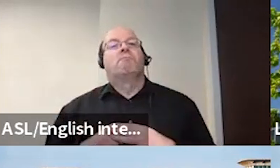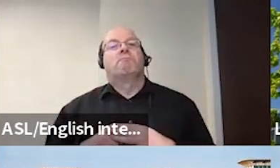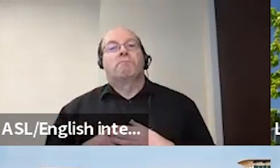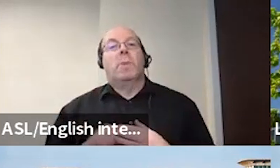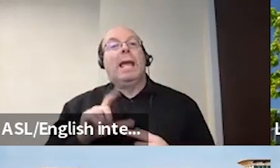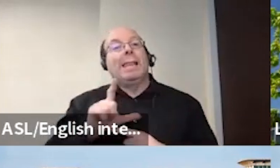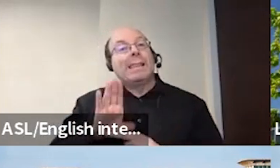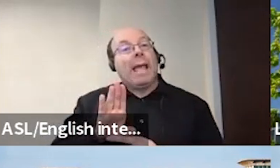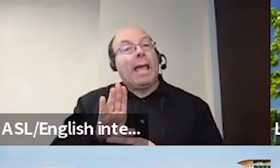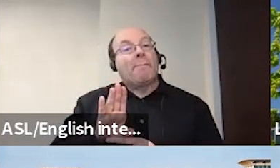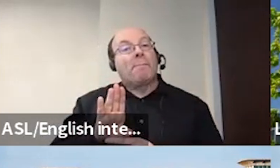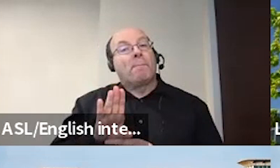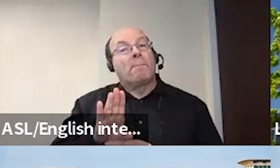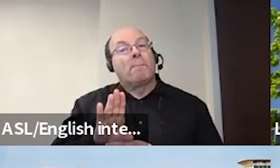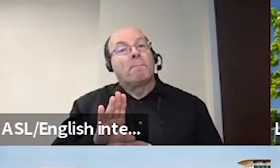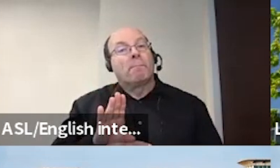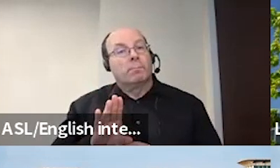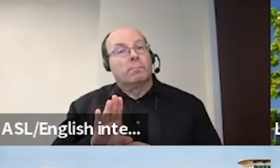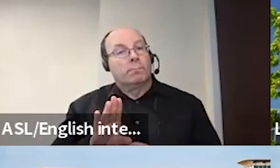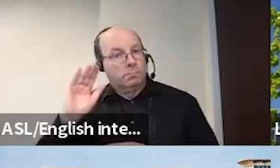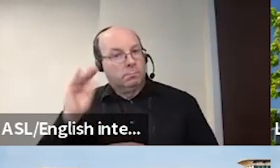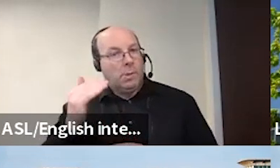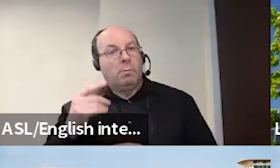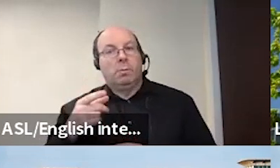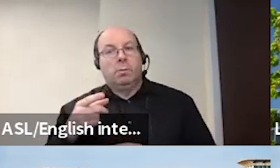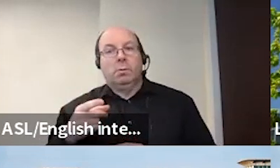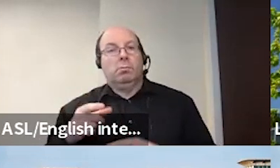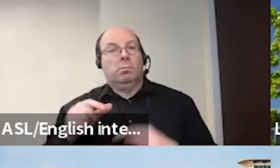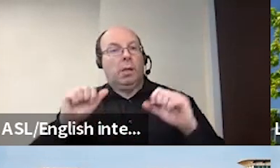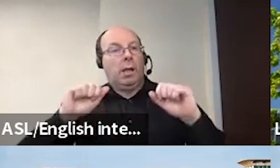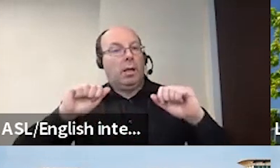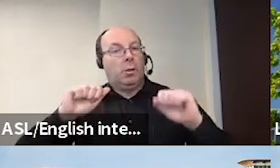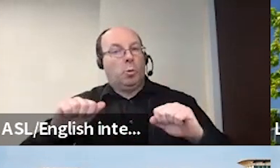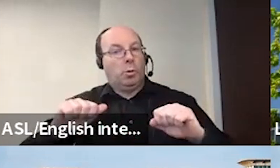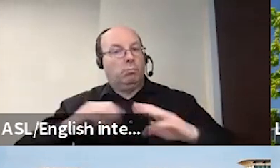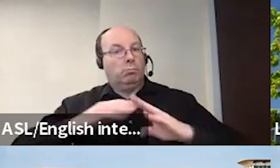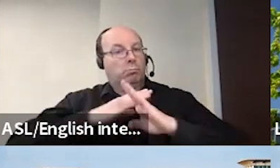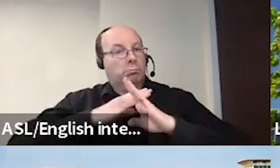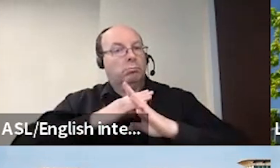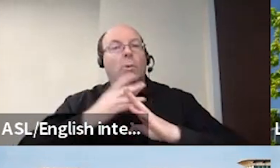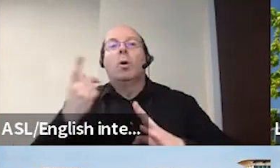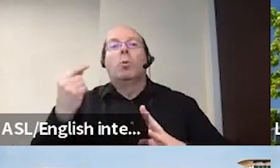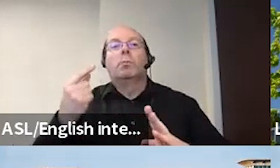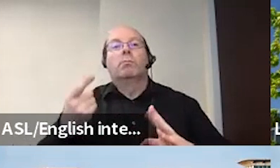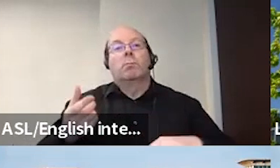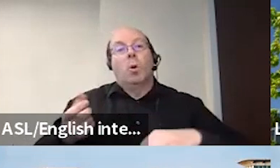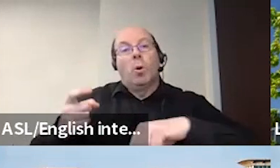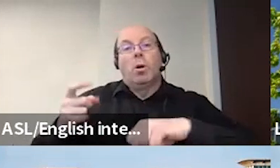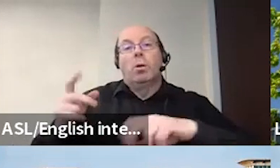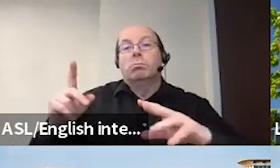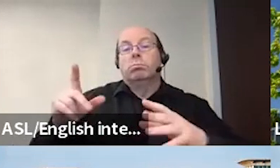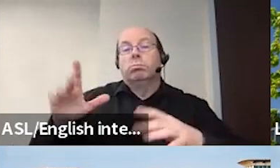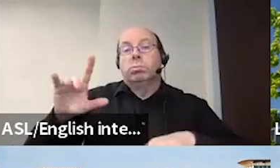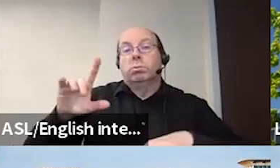lab settings, there were already ways that they could mitigate by scheduling different times people were in the